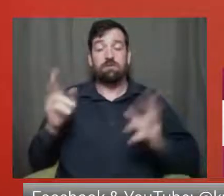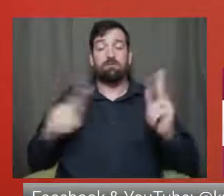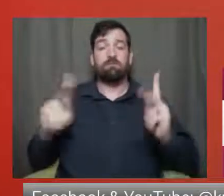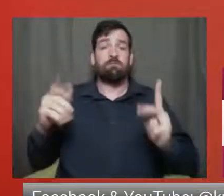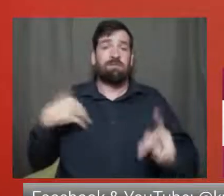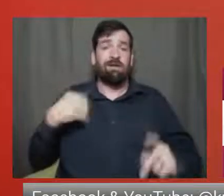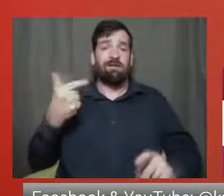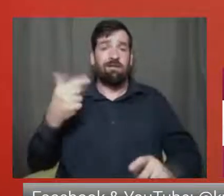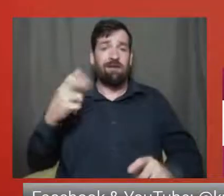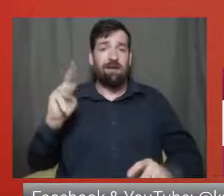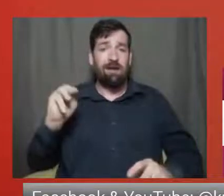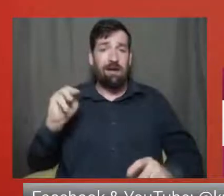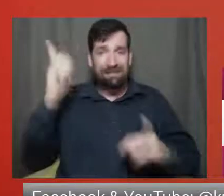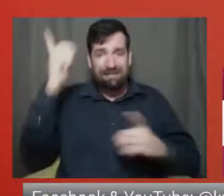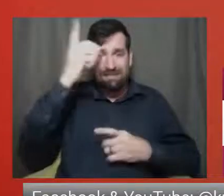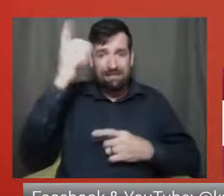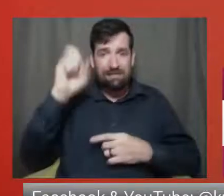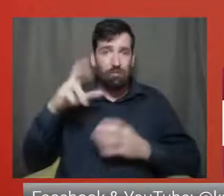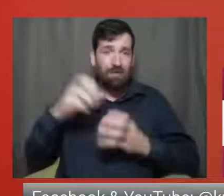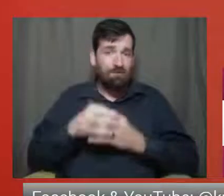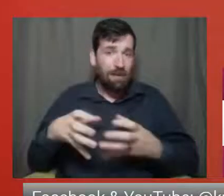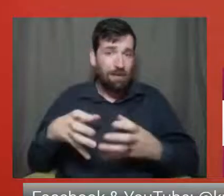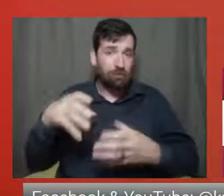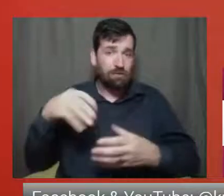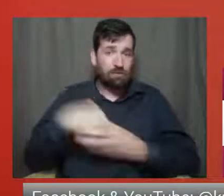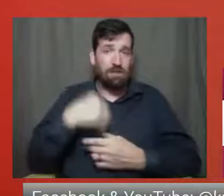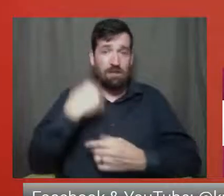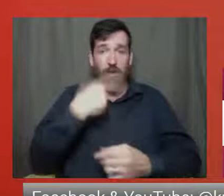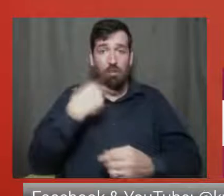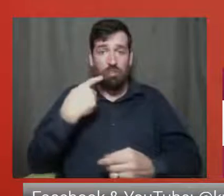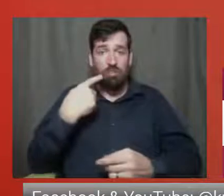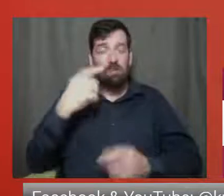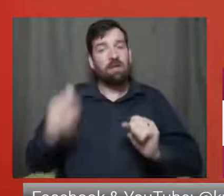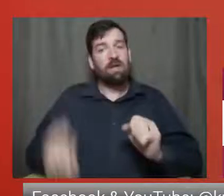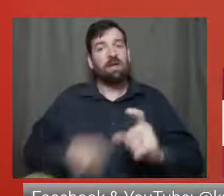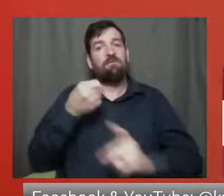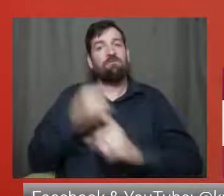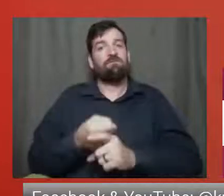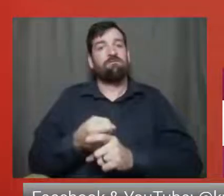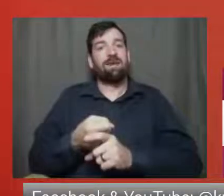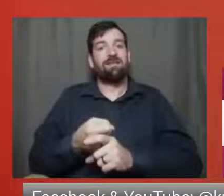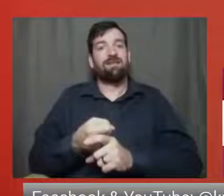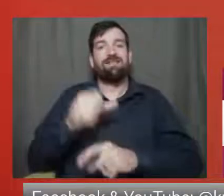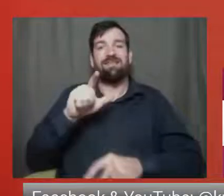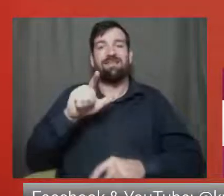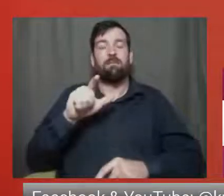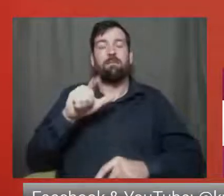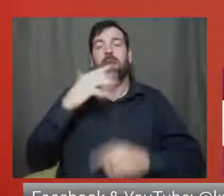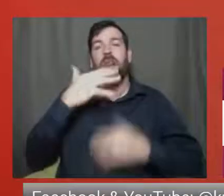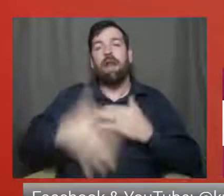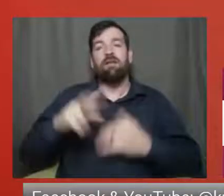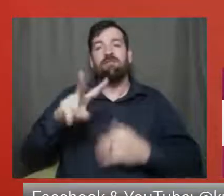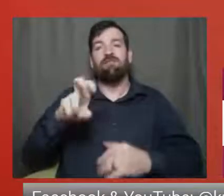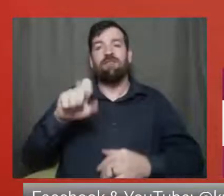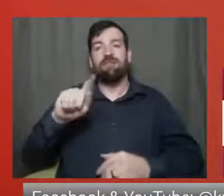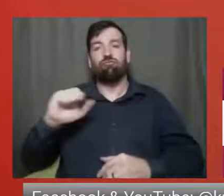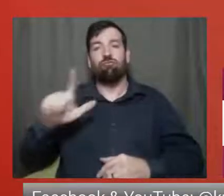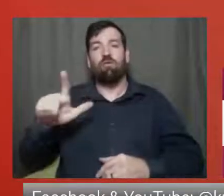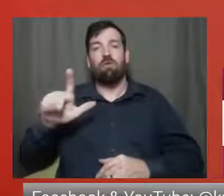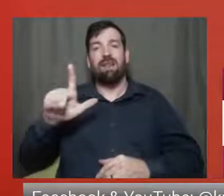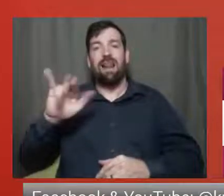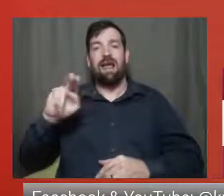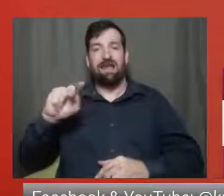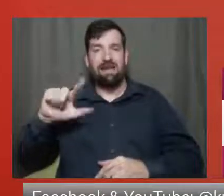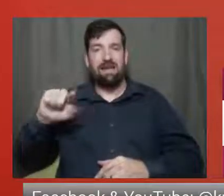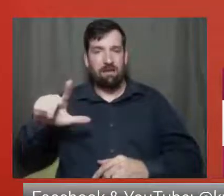and inflammation within their mouth, it can affect the health of the lining of the blood vessels. And so that's where a lot of the correlation exists. So when you